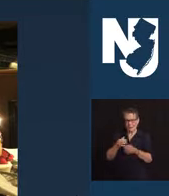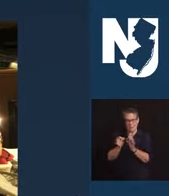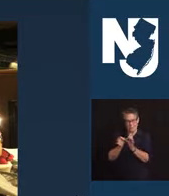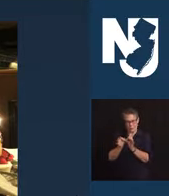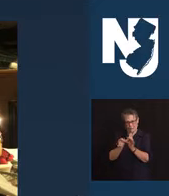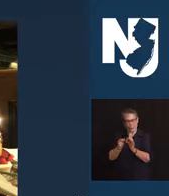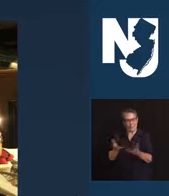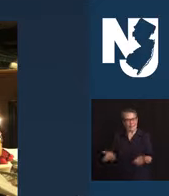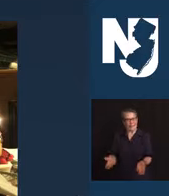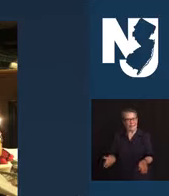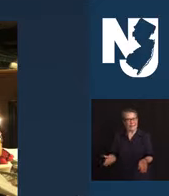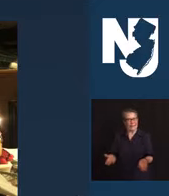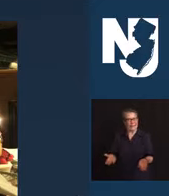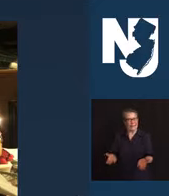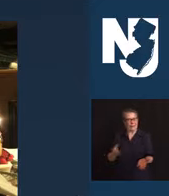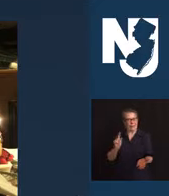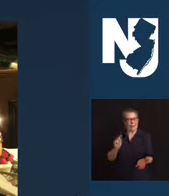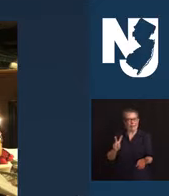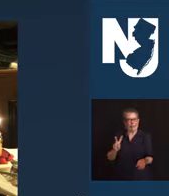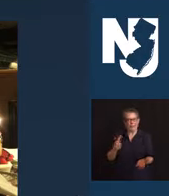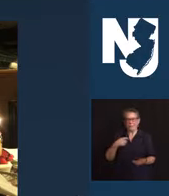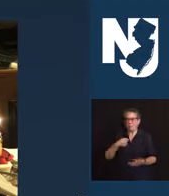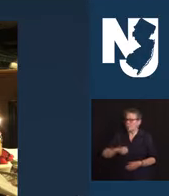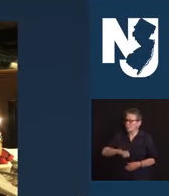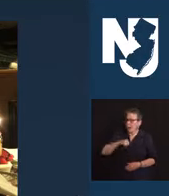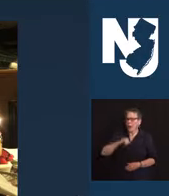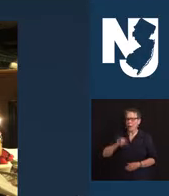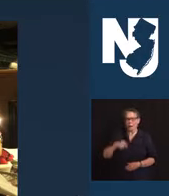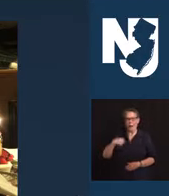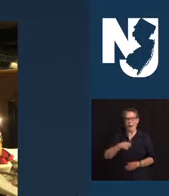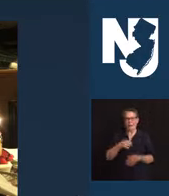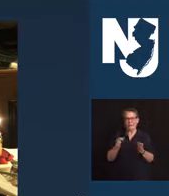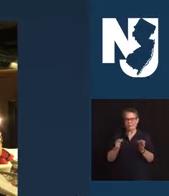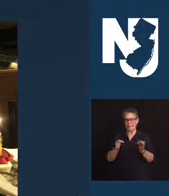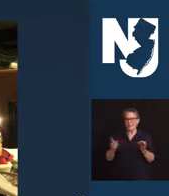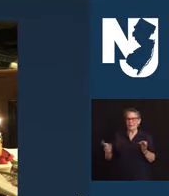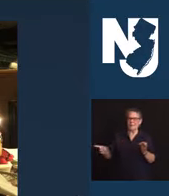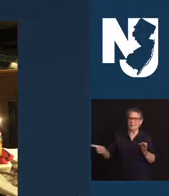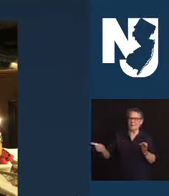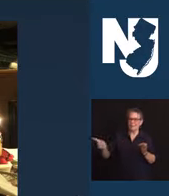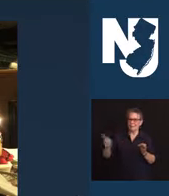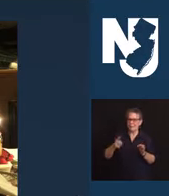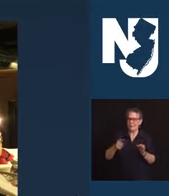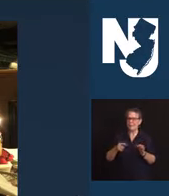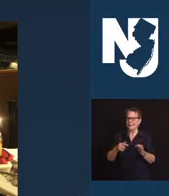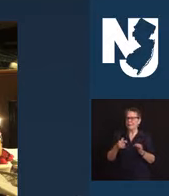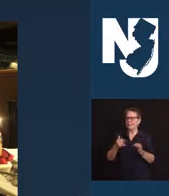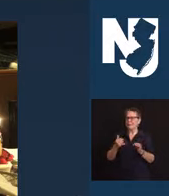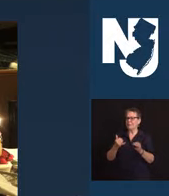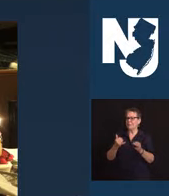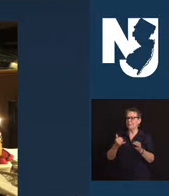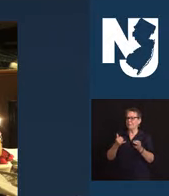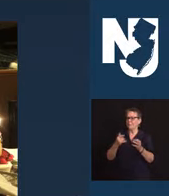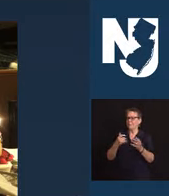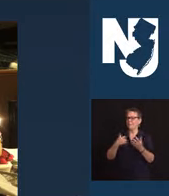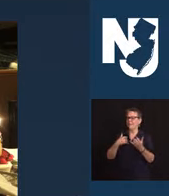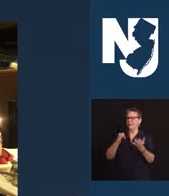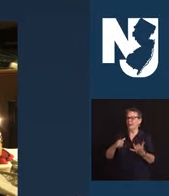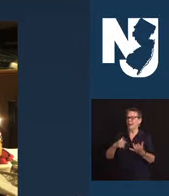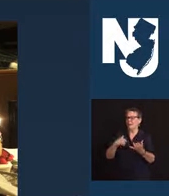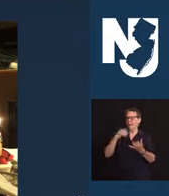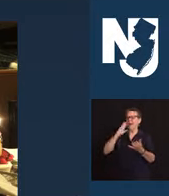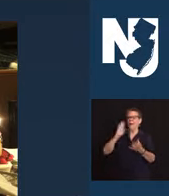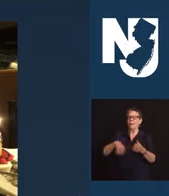first time we gathered. They used to stand behind us, and they've been in the remote corner for many, many months, and I hope Bobby's